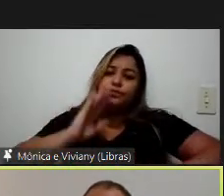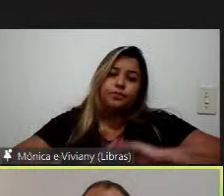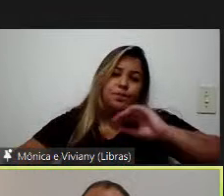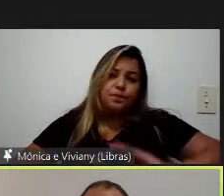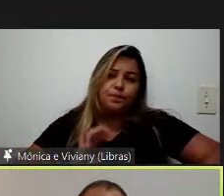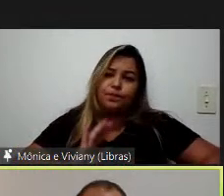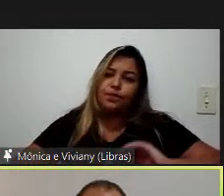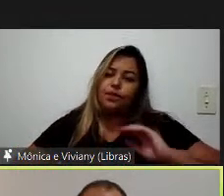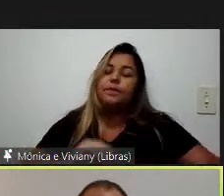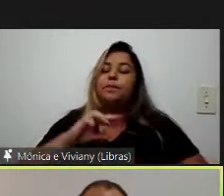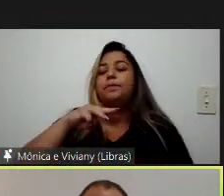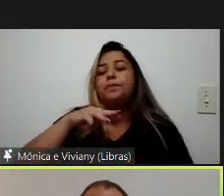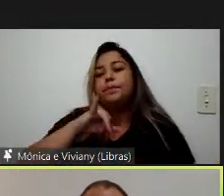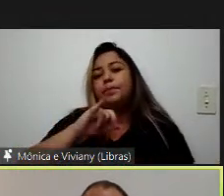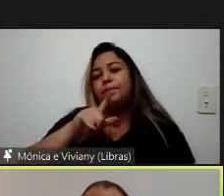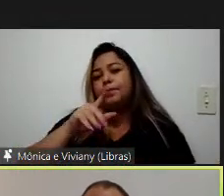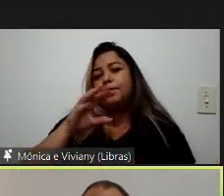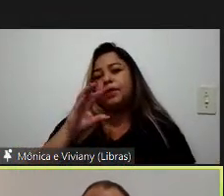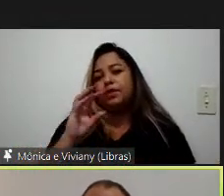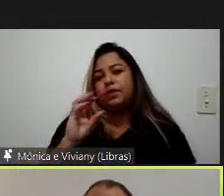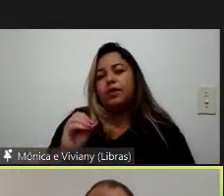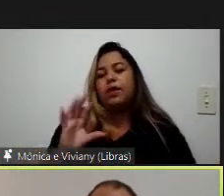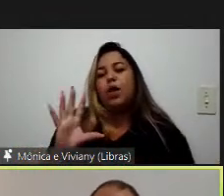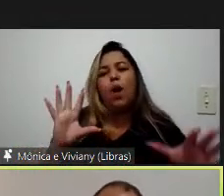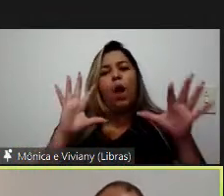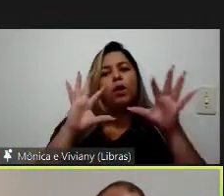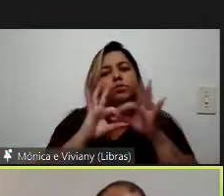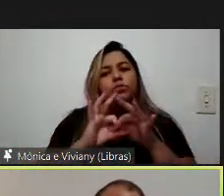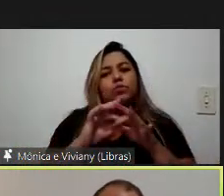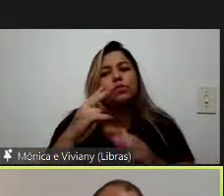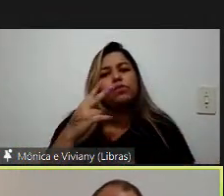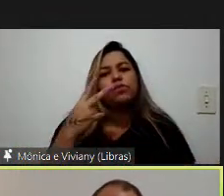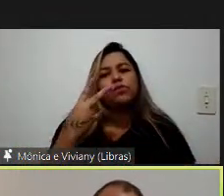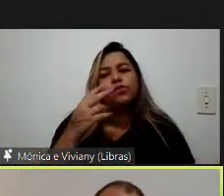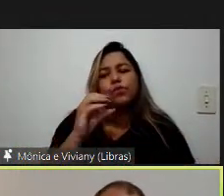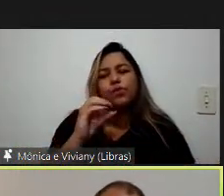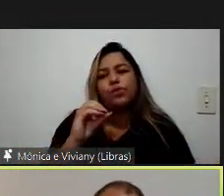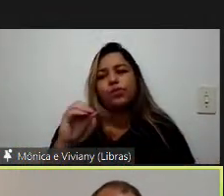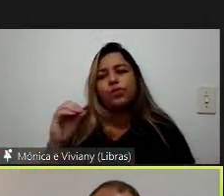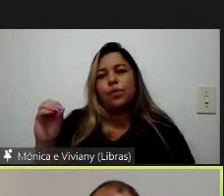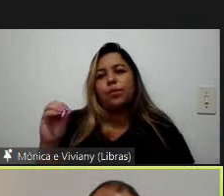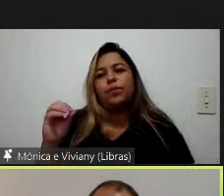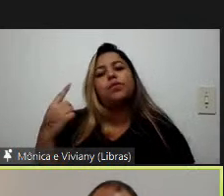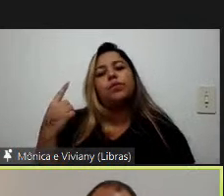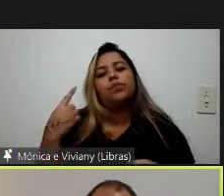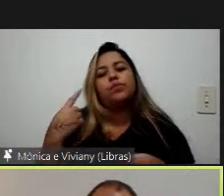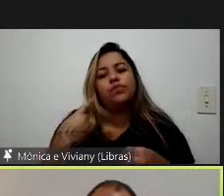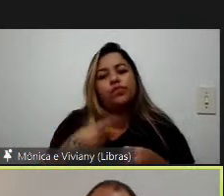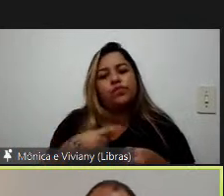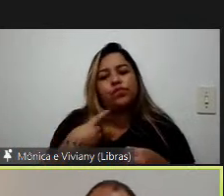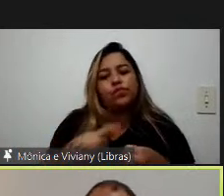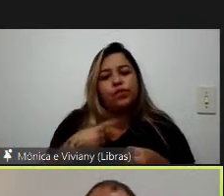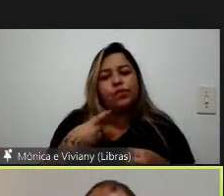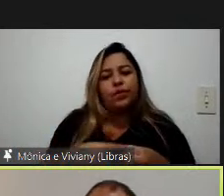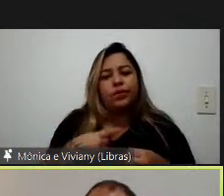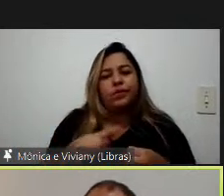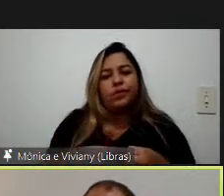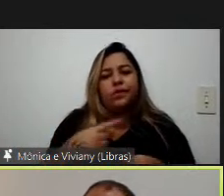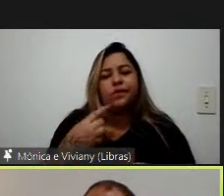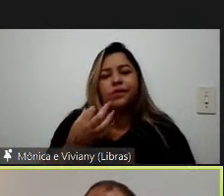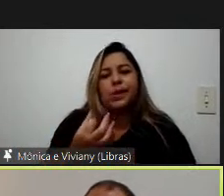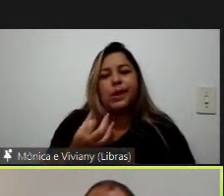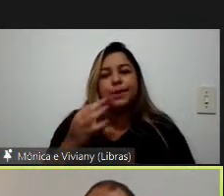worldwide, including also 6 cities from Brazil. Here on this map, we see that these 200 cities are